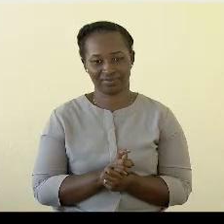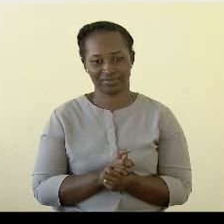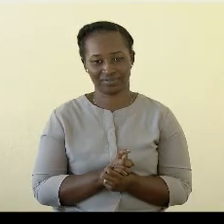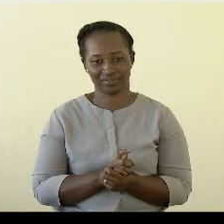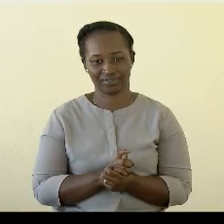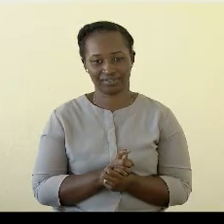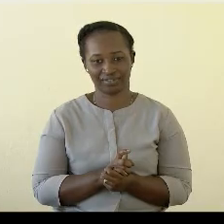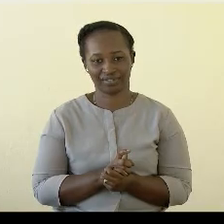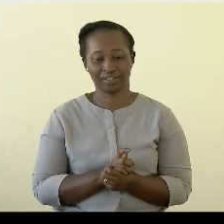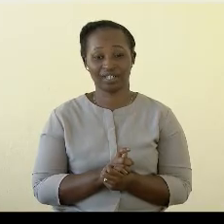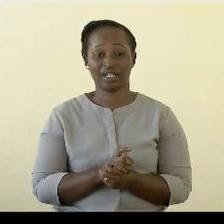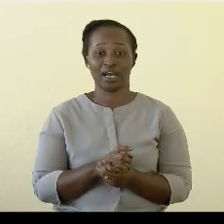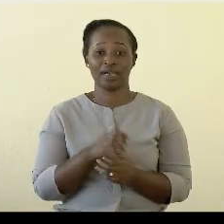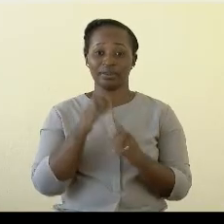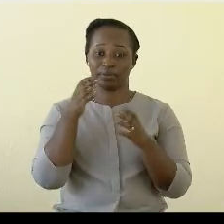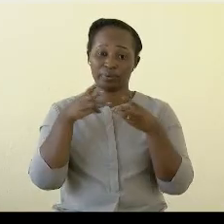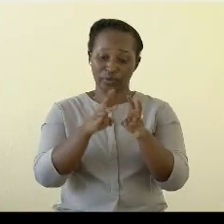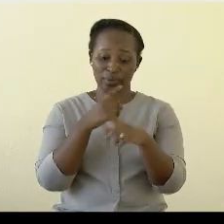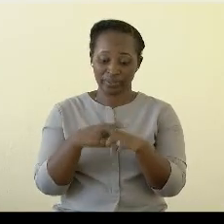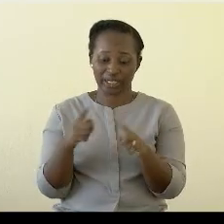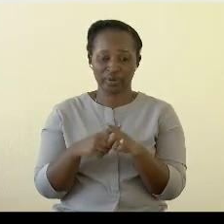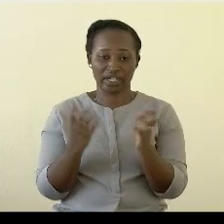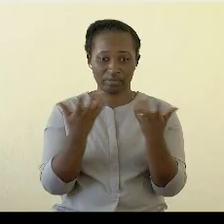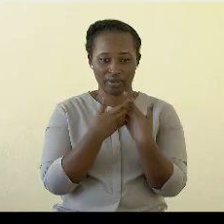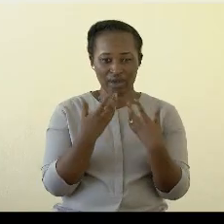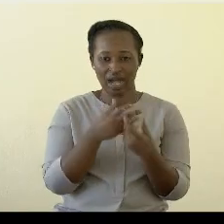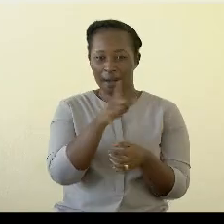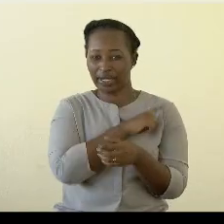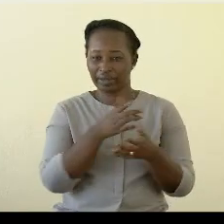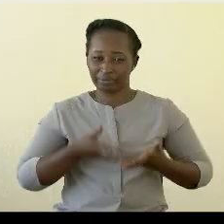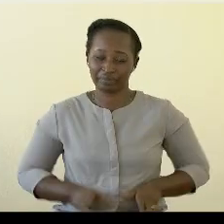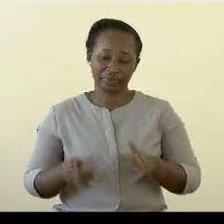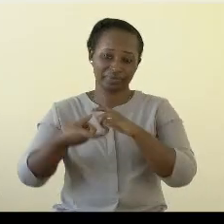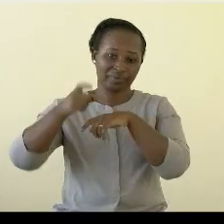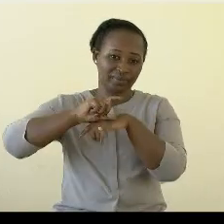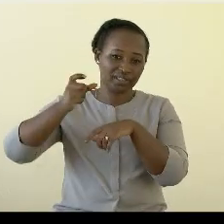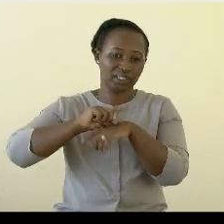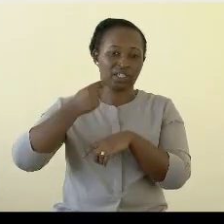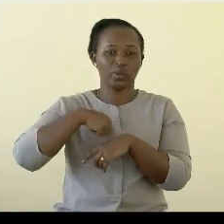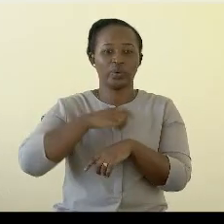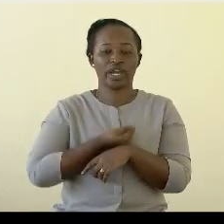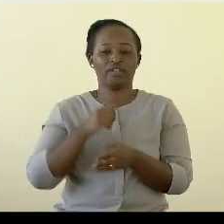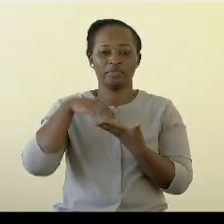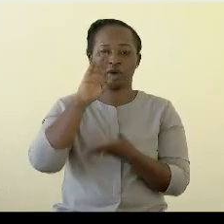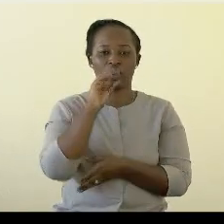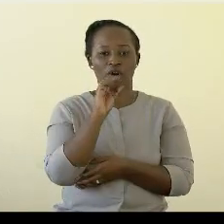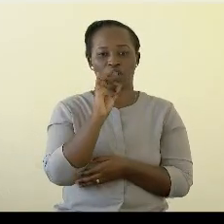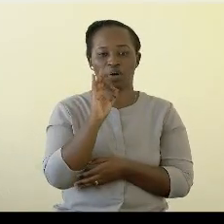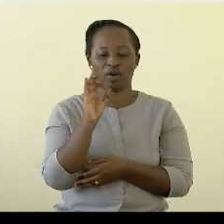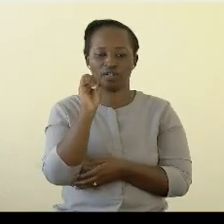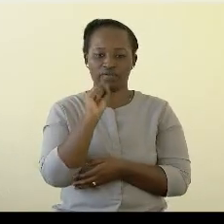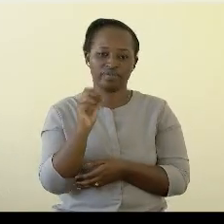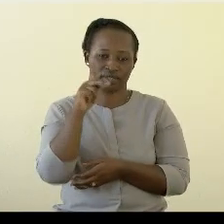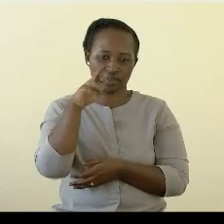Again, when organisms are better adapted, chances for reproduction increase. So we have more offsprings. These pass